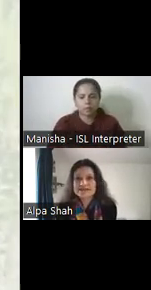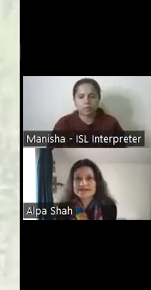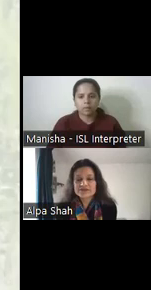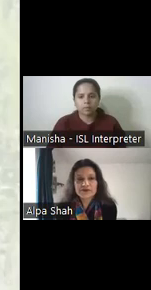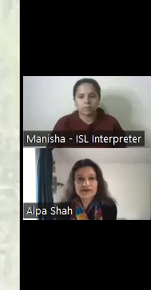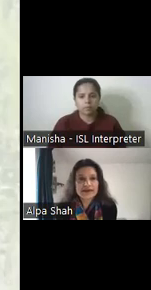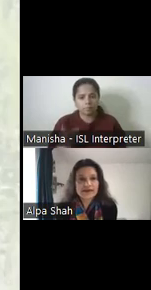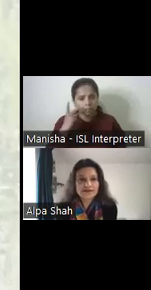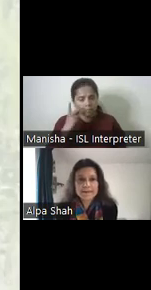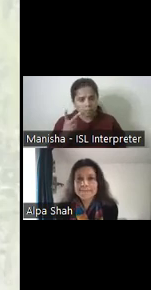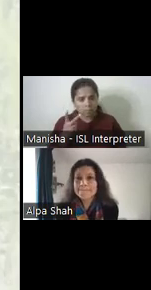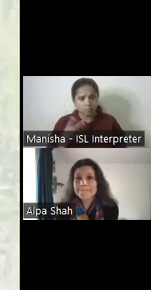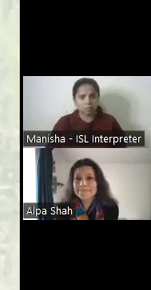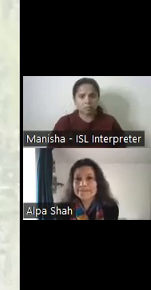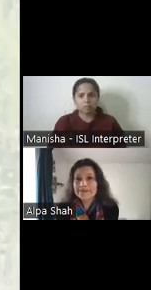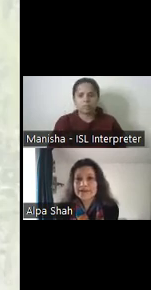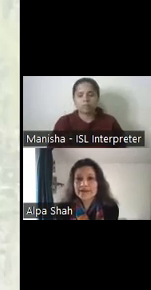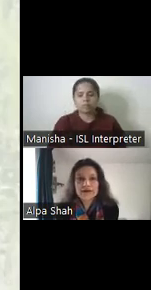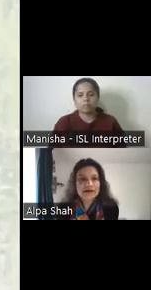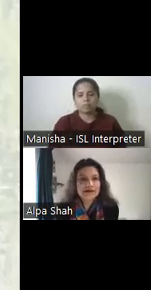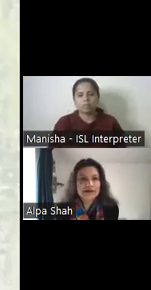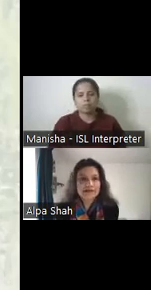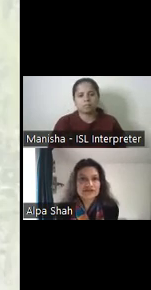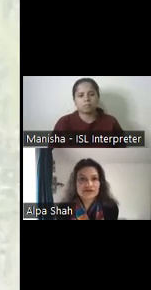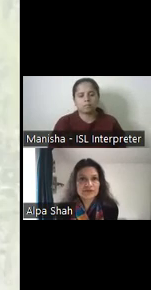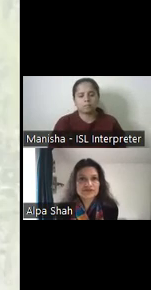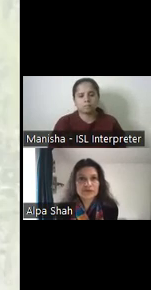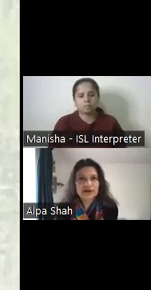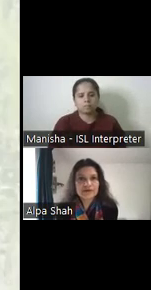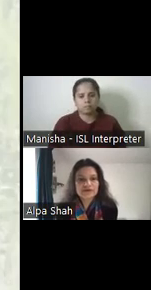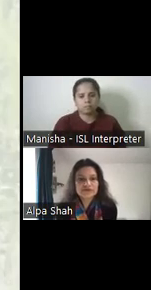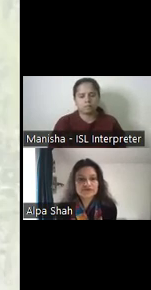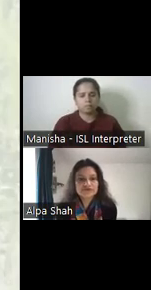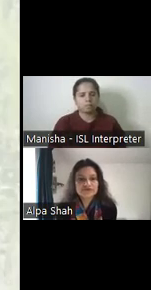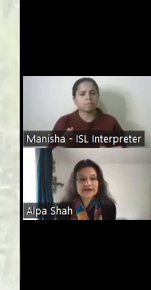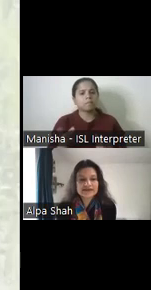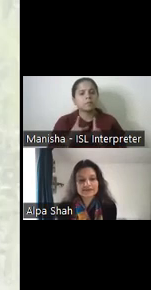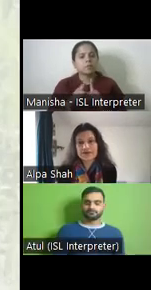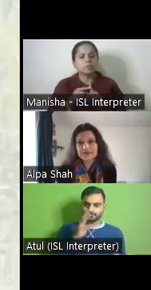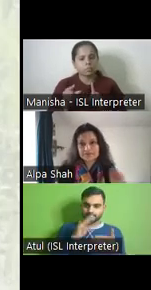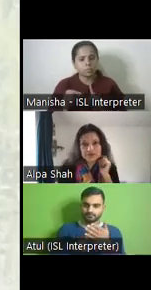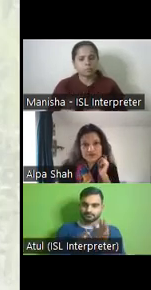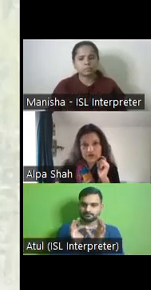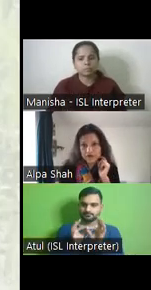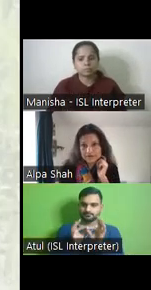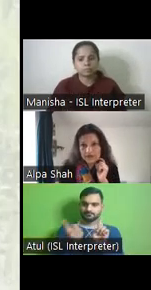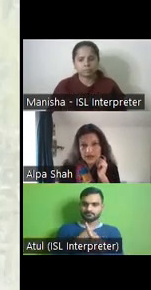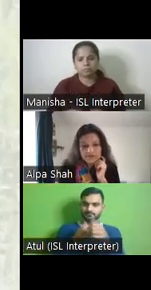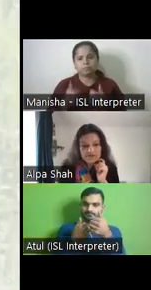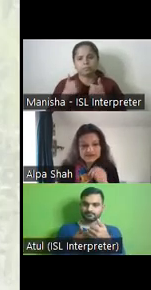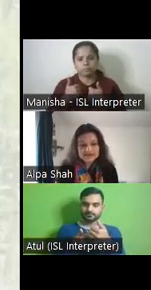You can see it okay now? Yeah? Yeah, all good. Okay, I'm just going to move. So what I'm going to do today is I'm going to do the